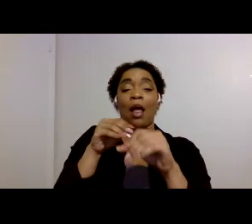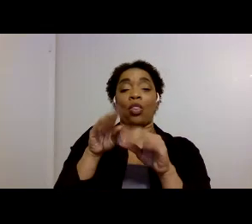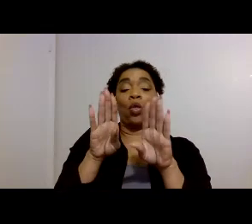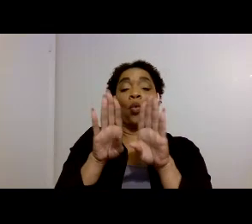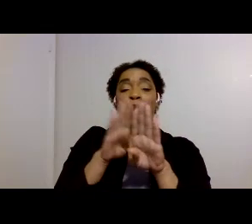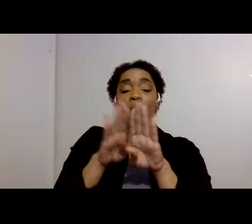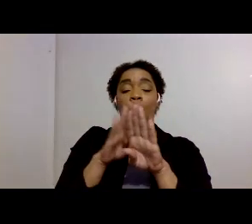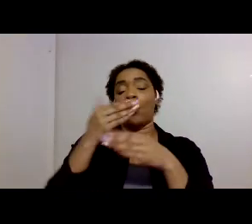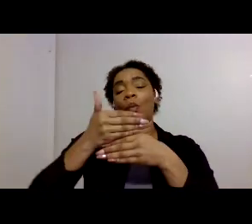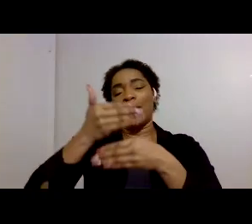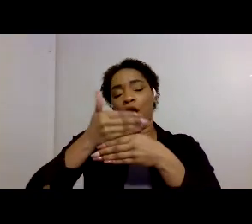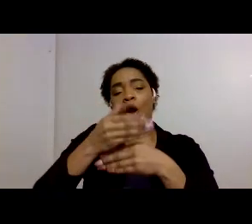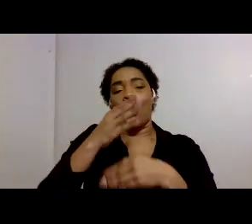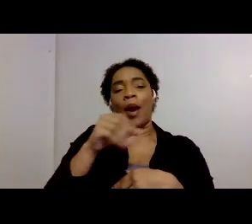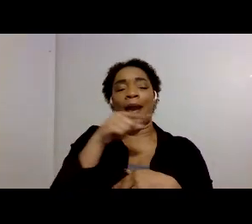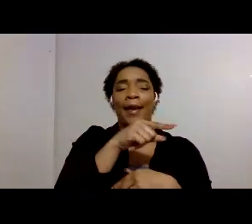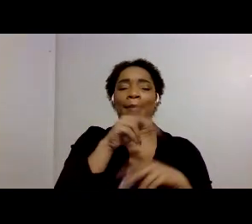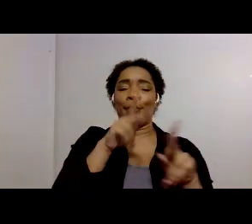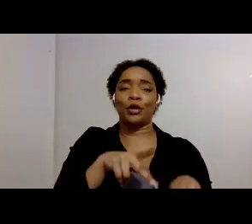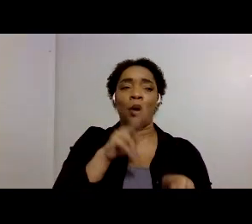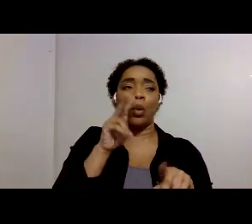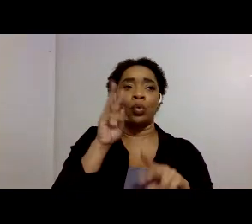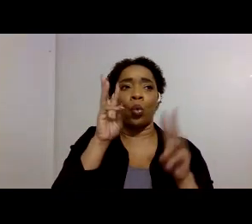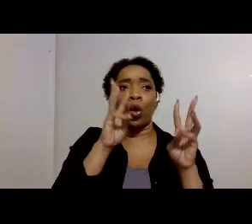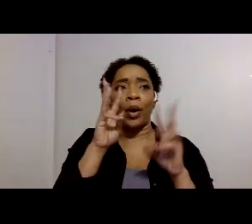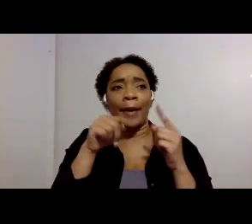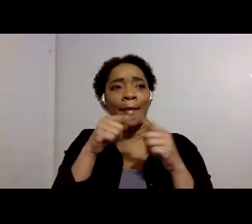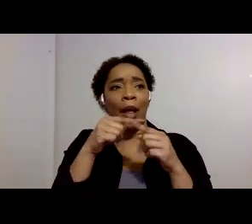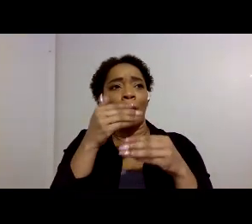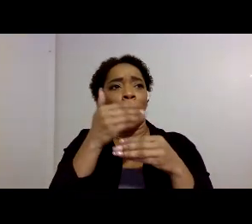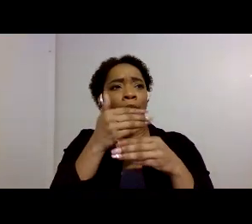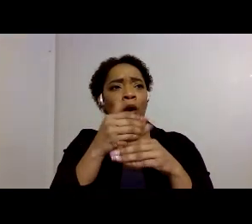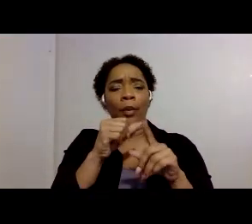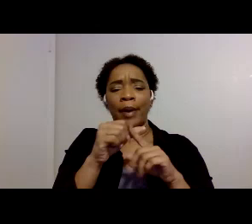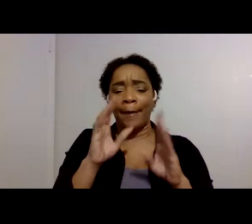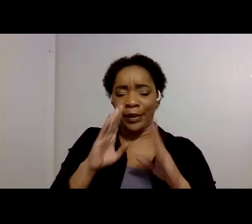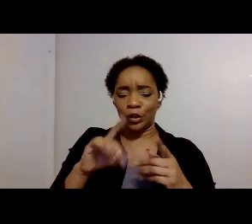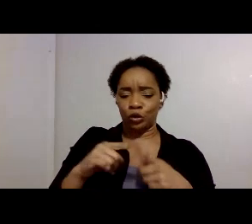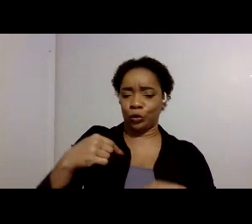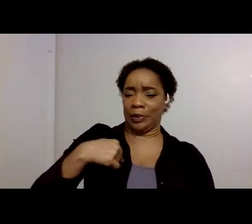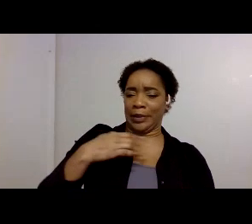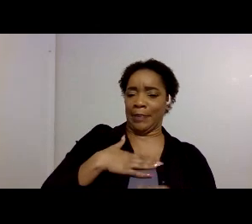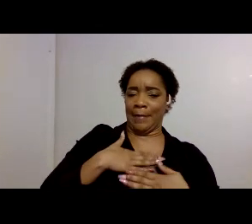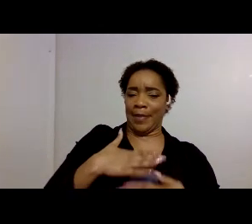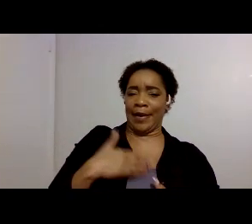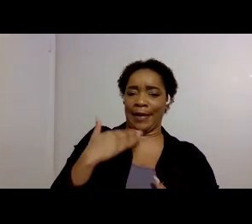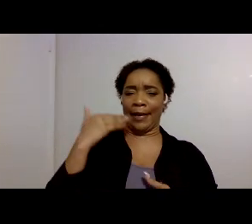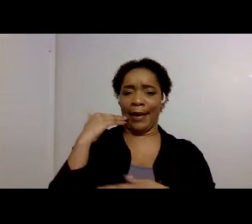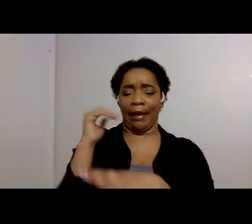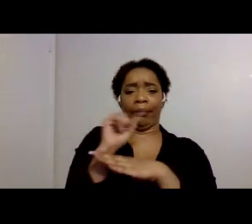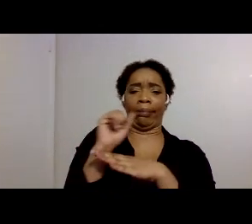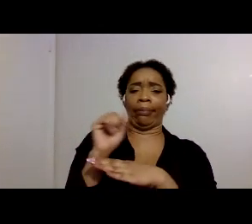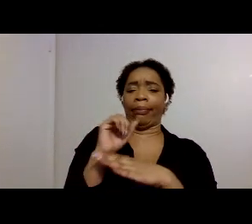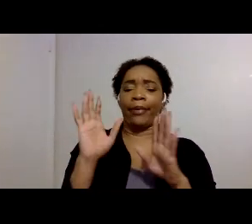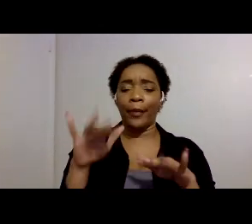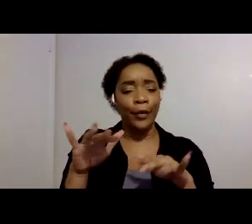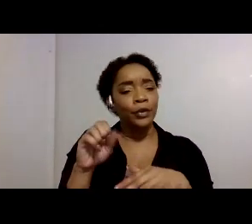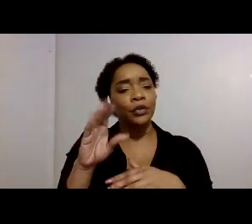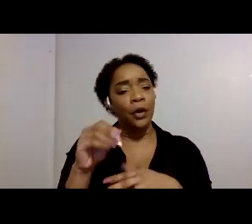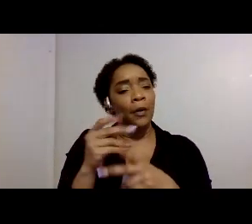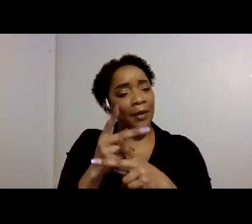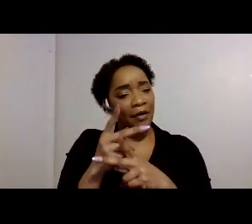there. So always be careful of the person that you're rescuing of their head and their body. If they're on the main level, you could use